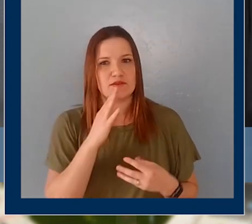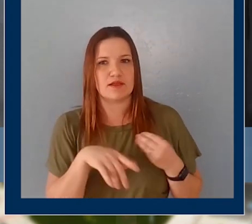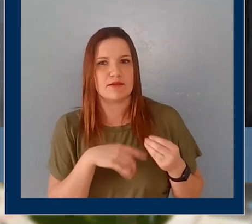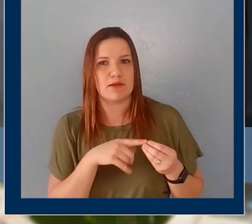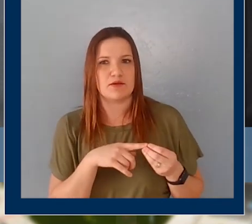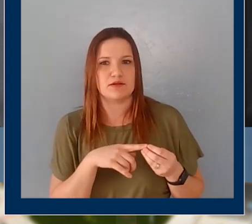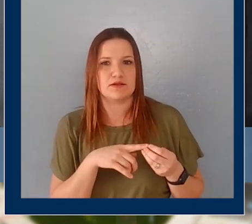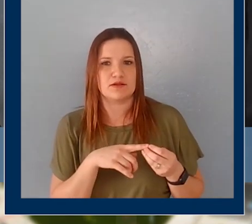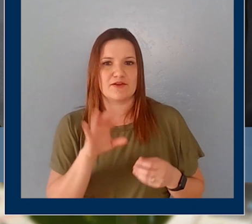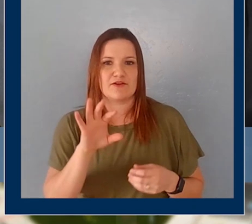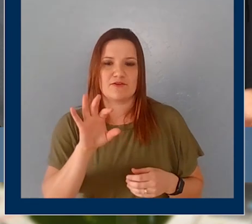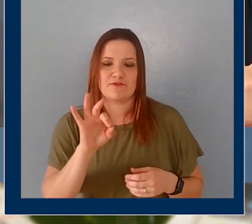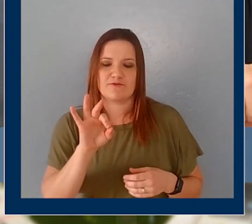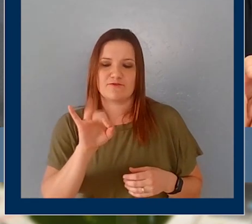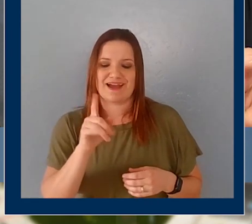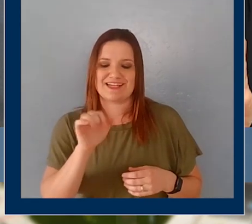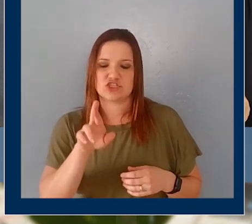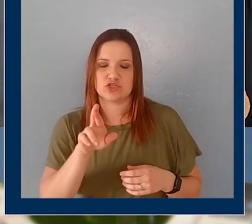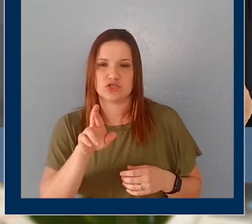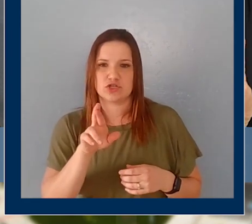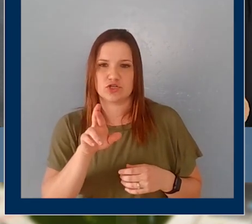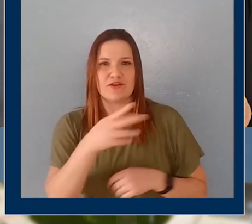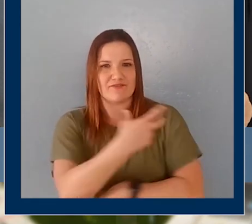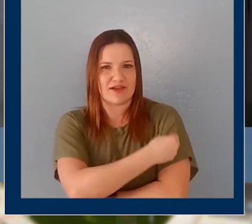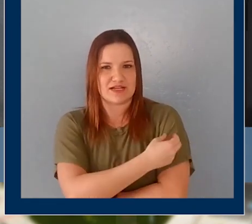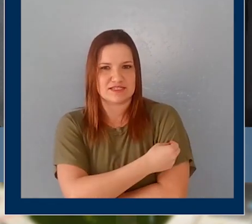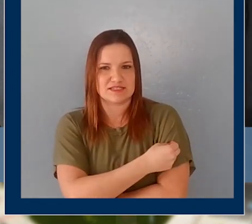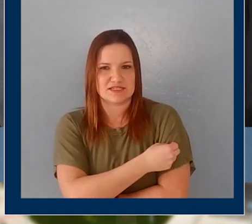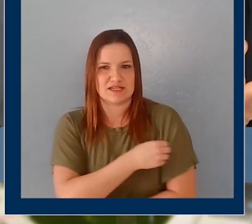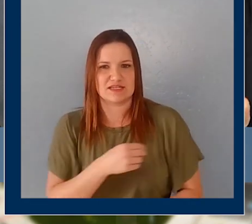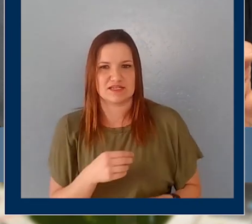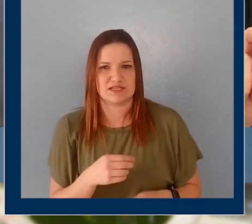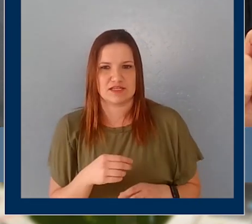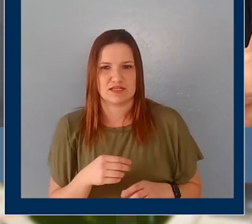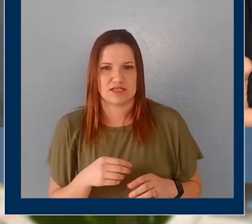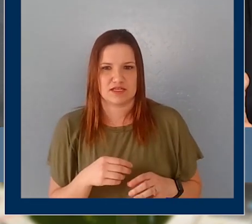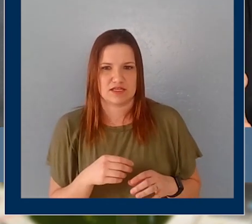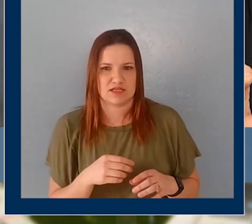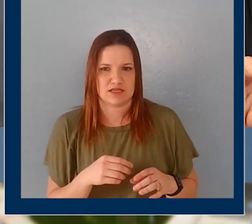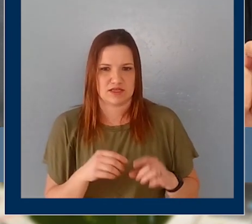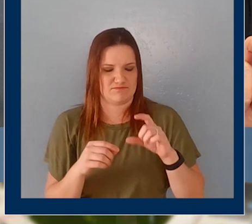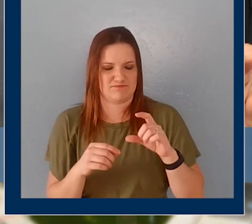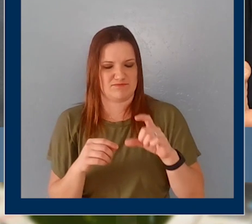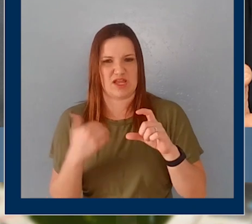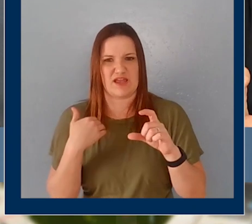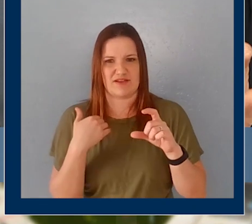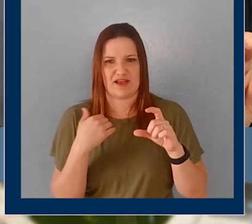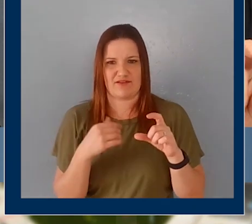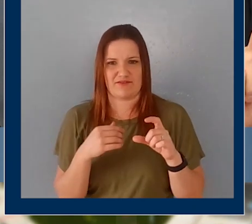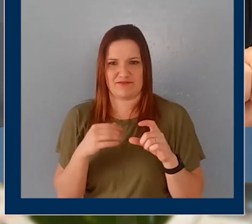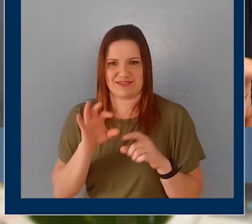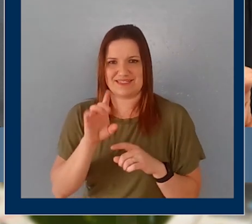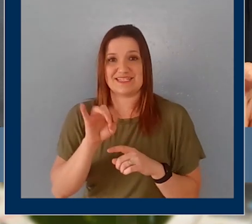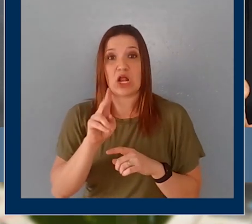I don't know if I've talked about this, that the Pfizer vials of vaccine, they come in a very concentrated form, and you